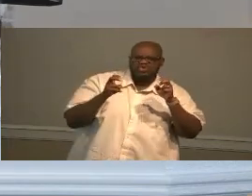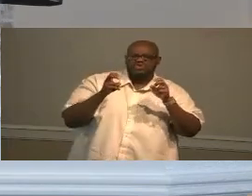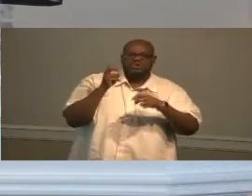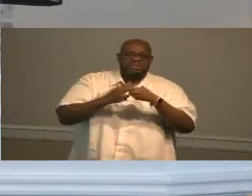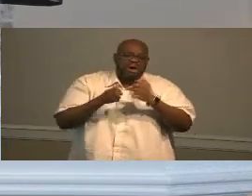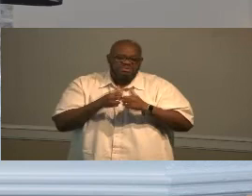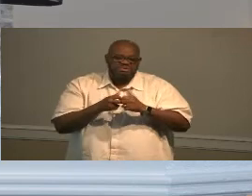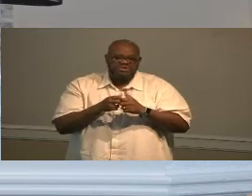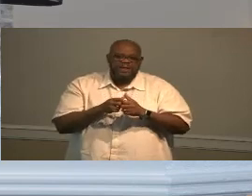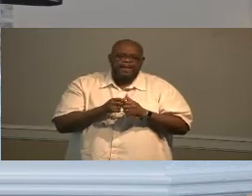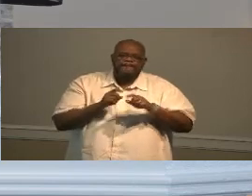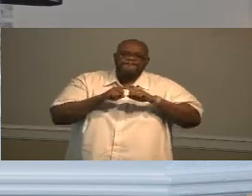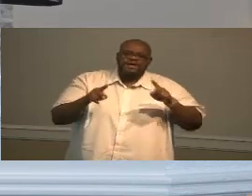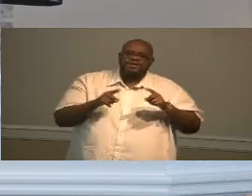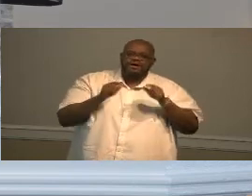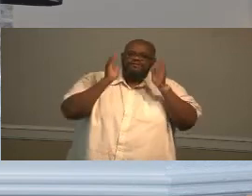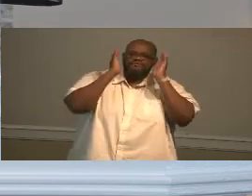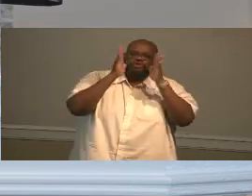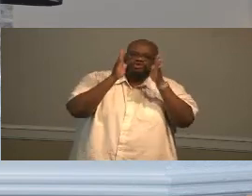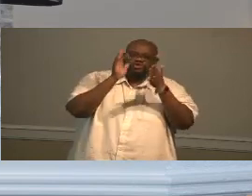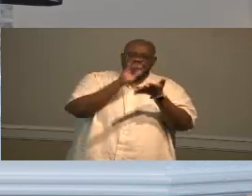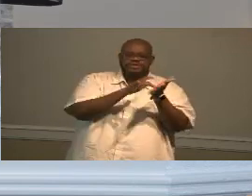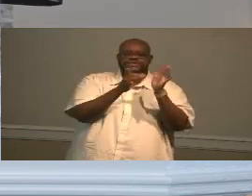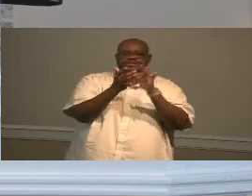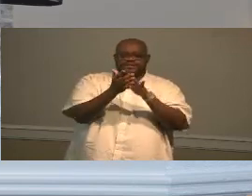eyes on Jesus.